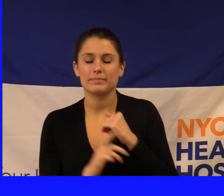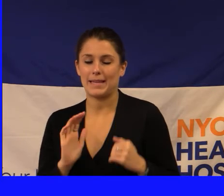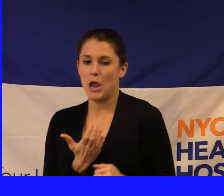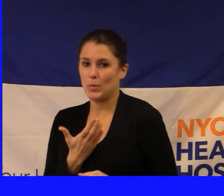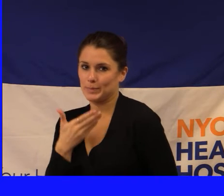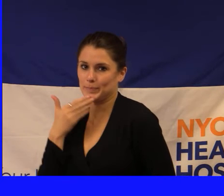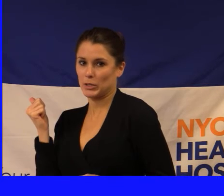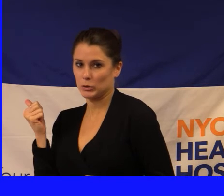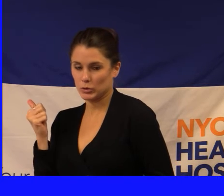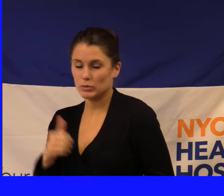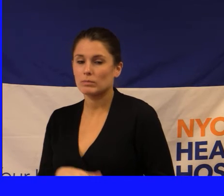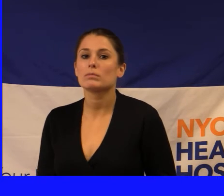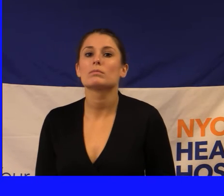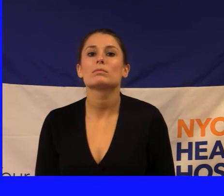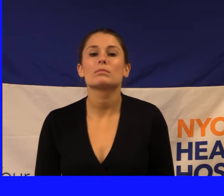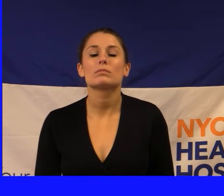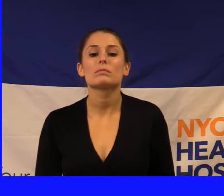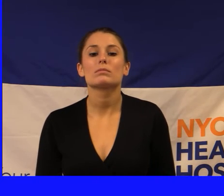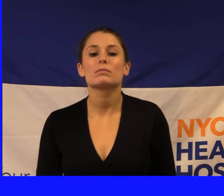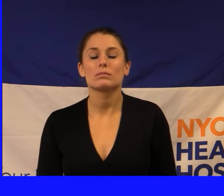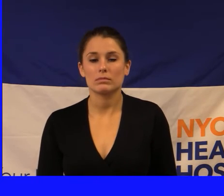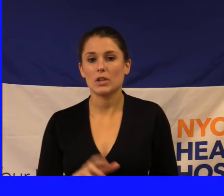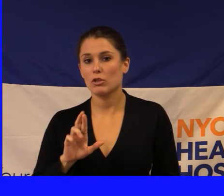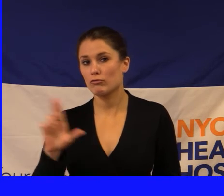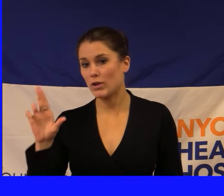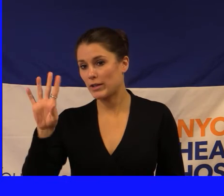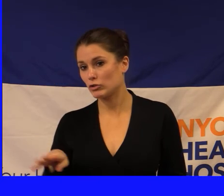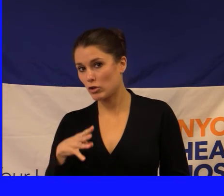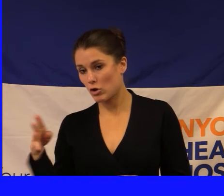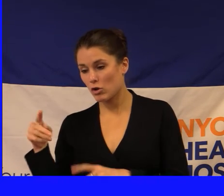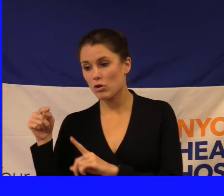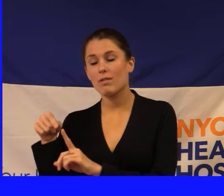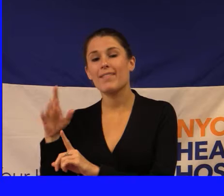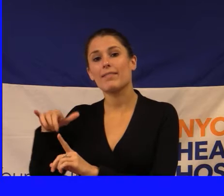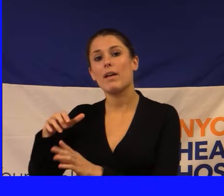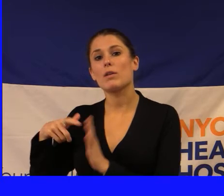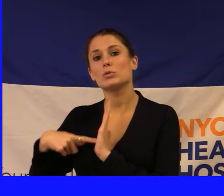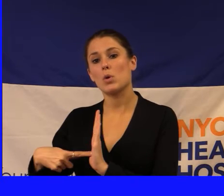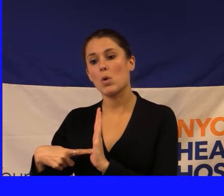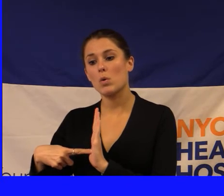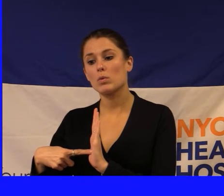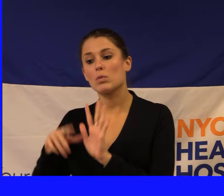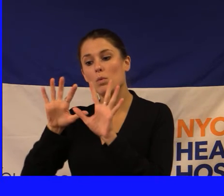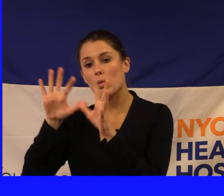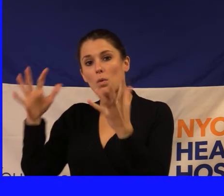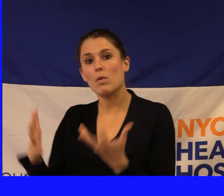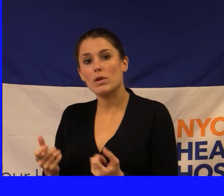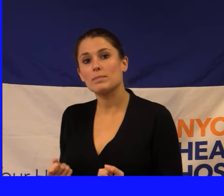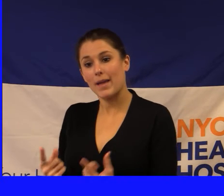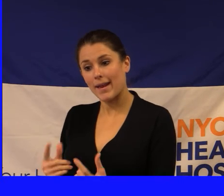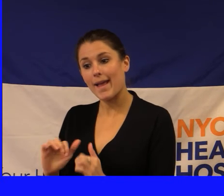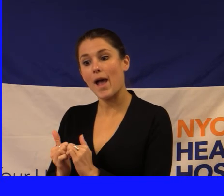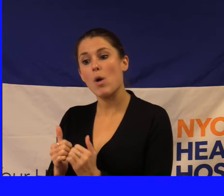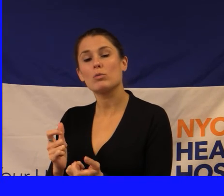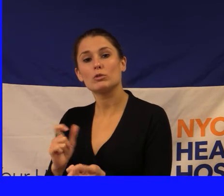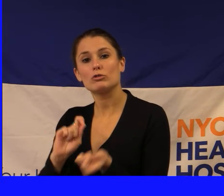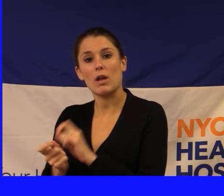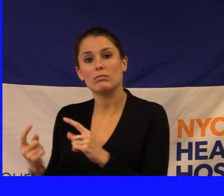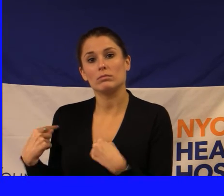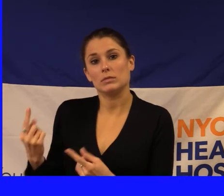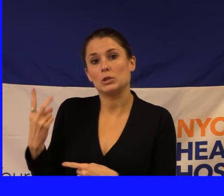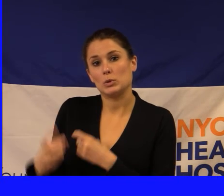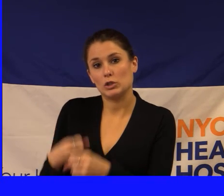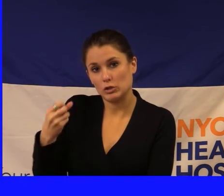on the right shows how much our overall spending changed over a 2-year